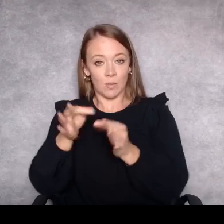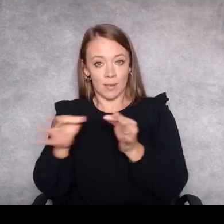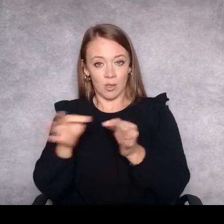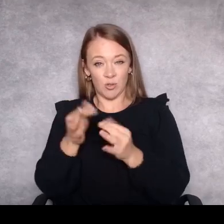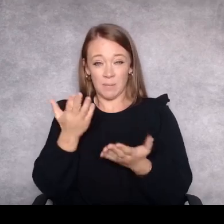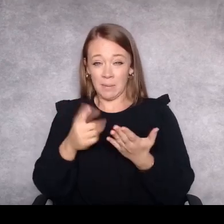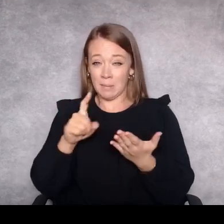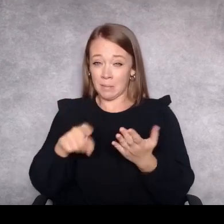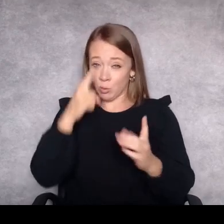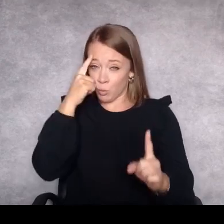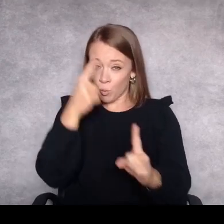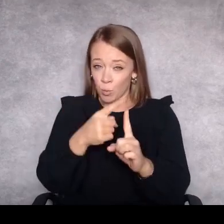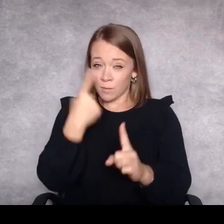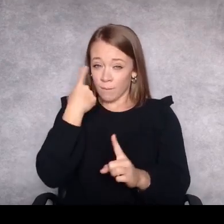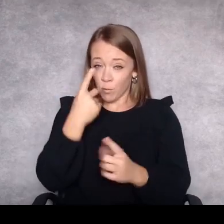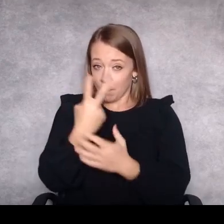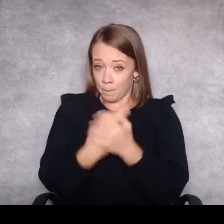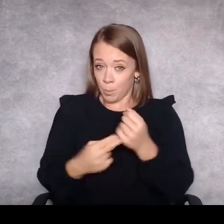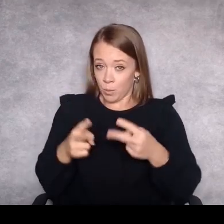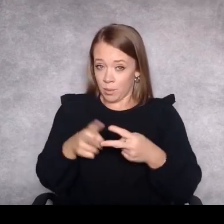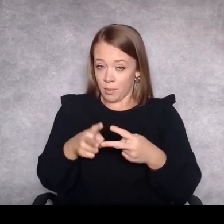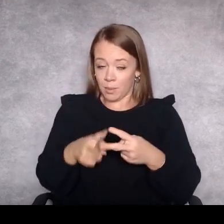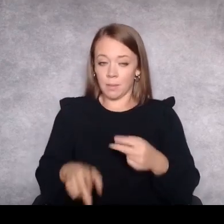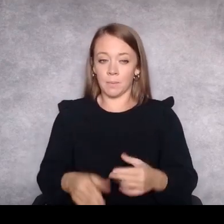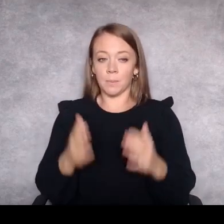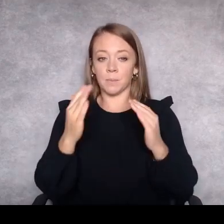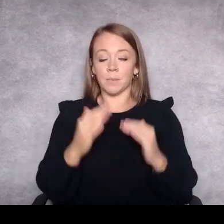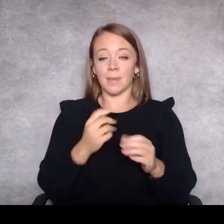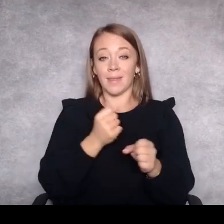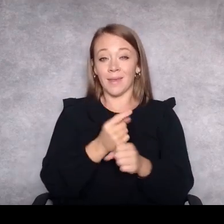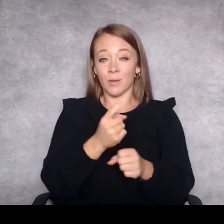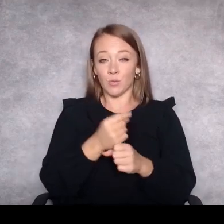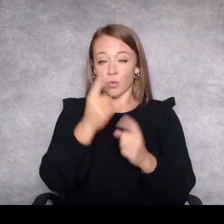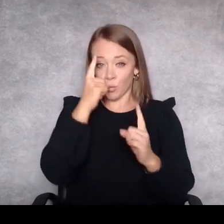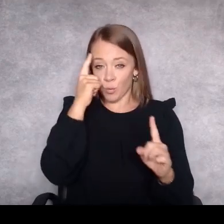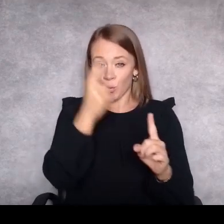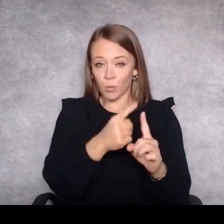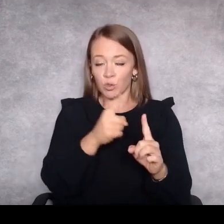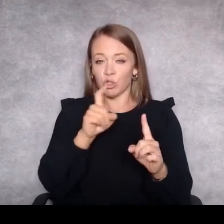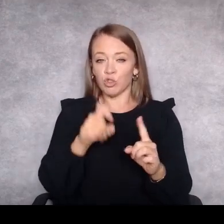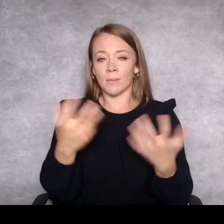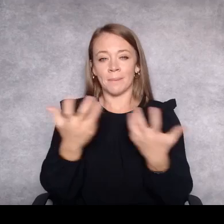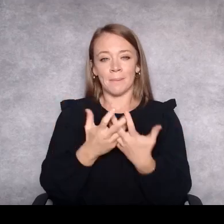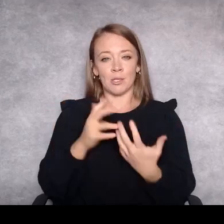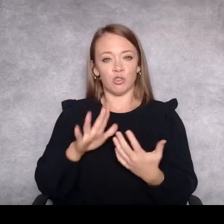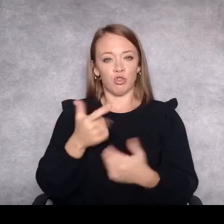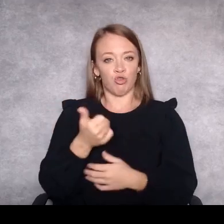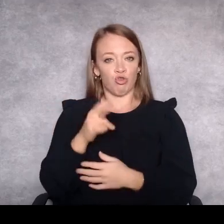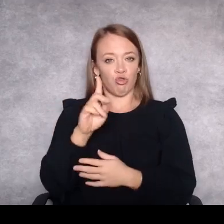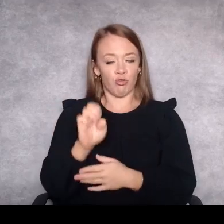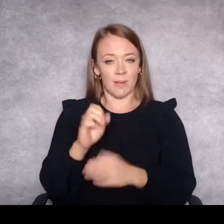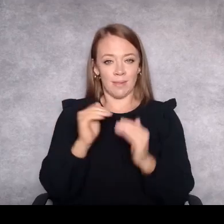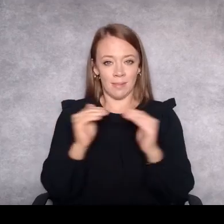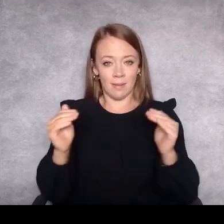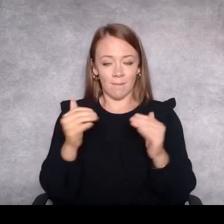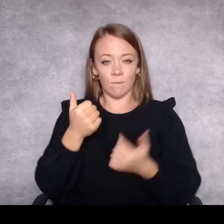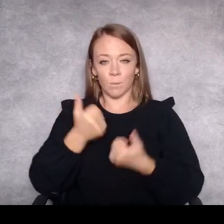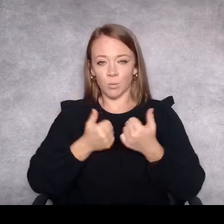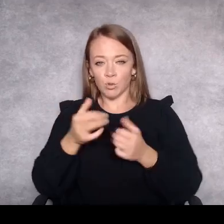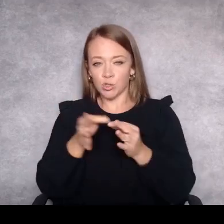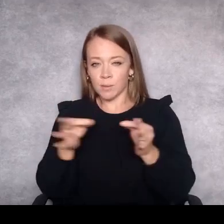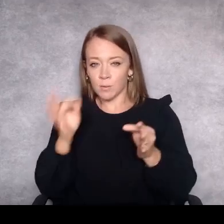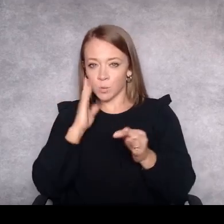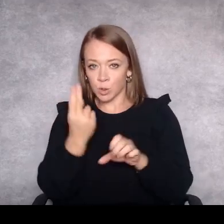goals in both languages. The annual goals should be consistent with grade level and